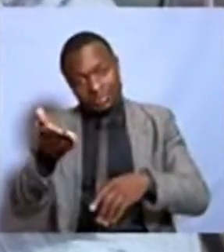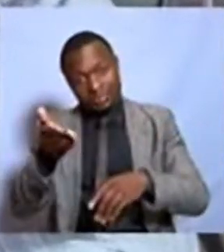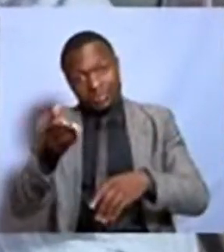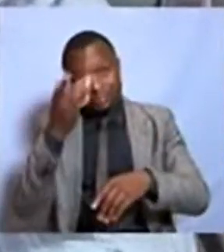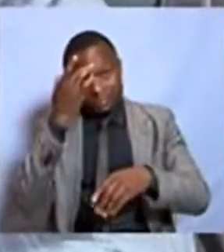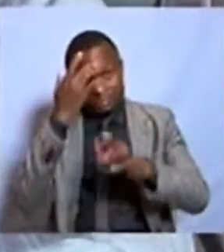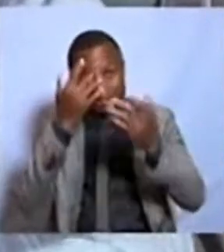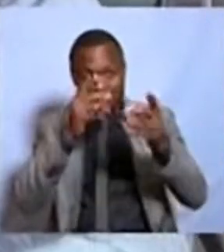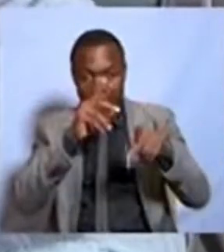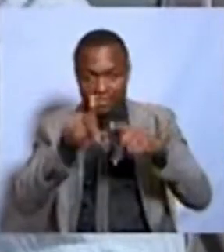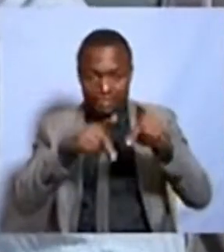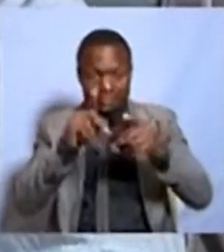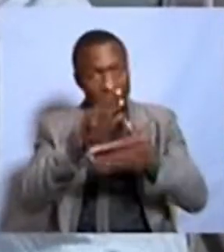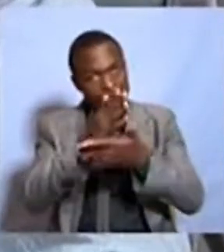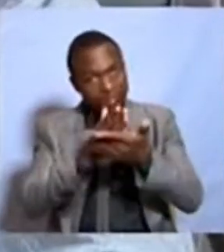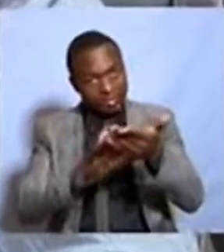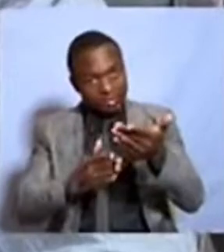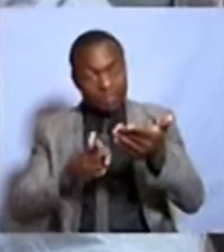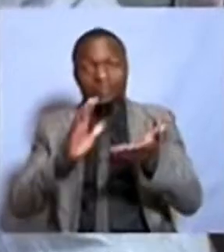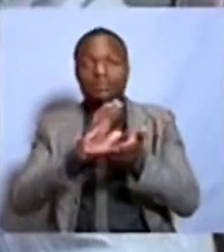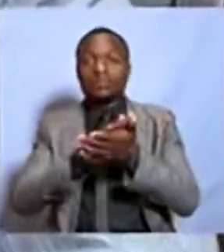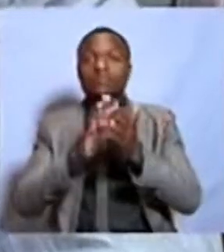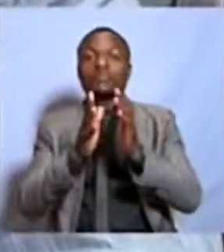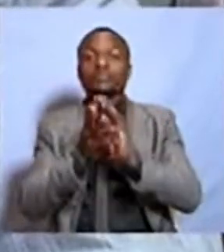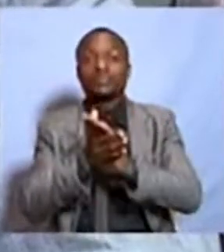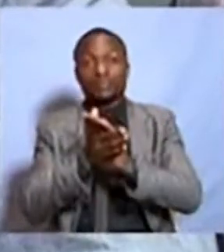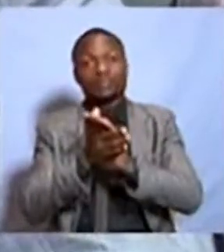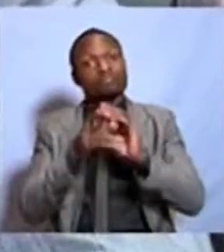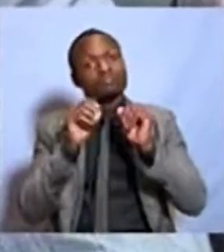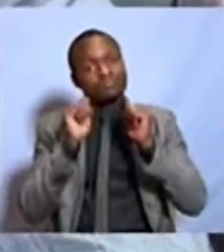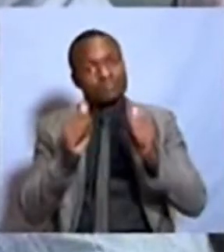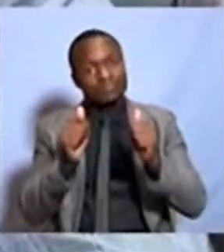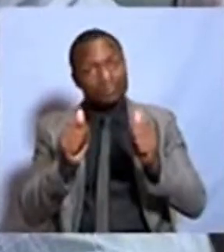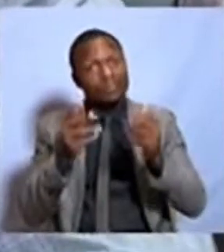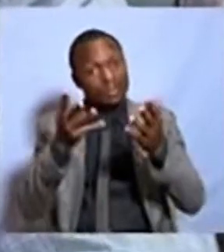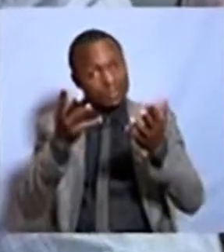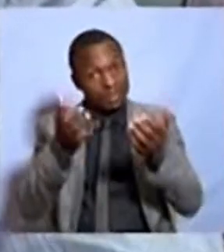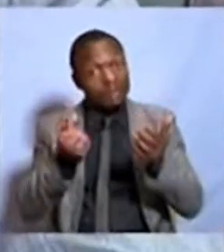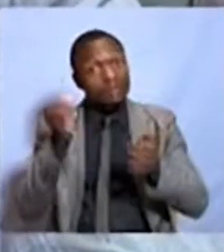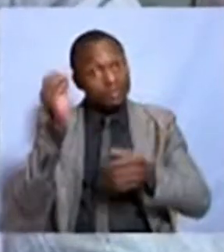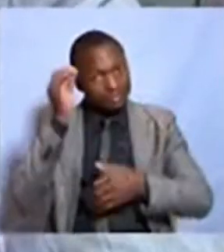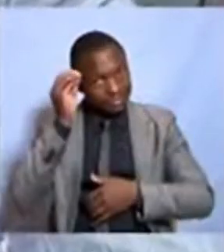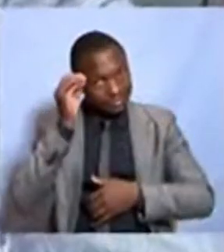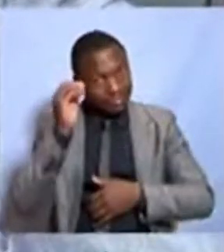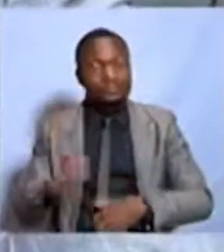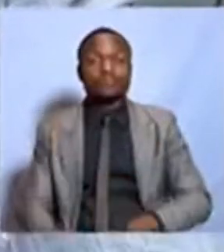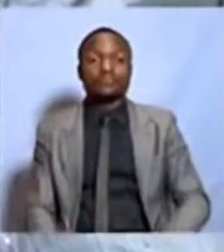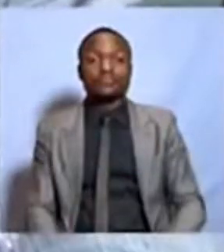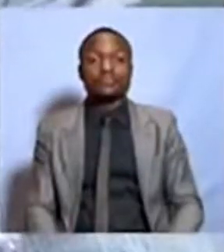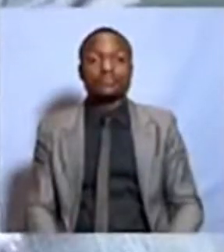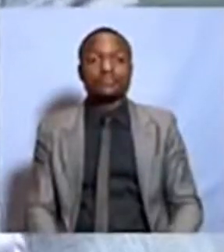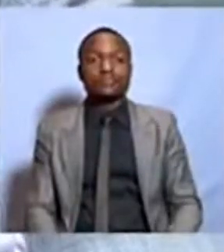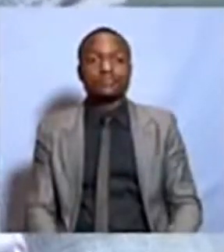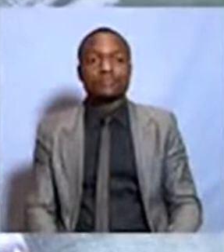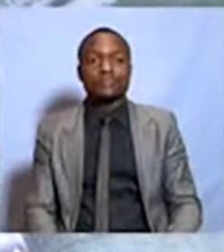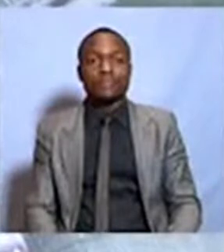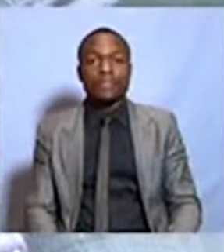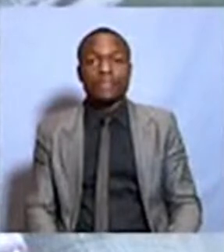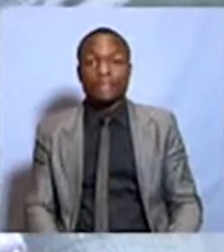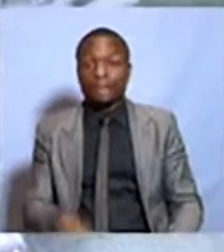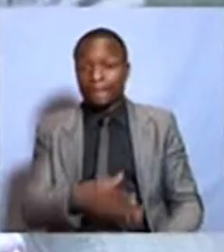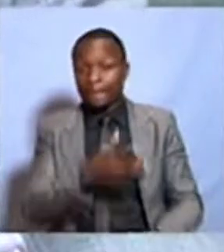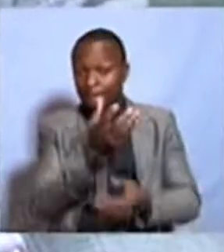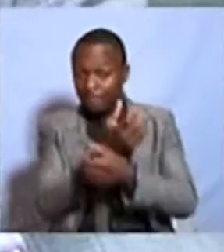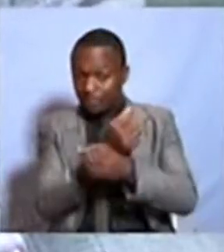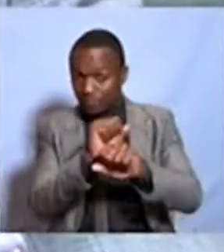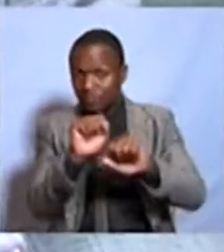these people, some of them becoming viable. So I wanted to find out from you, as we are trying to tackle poverty,